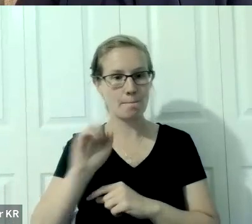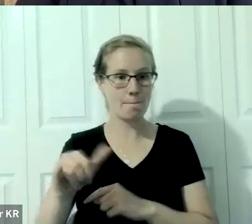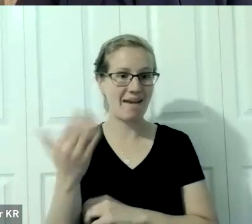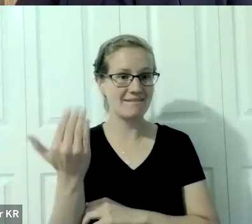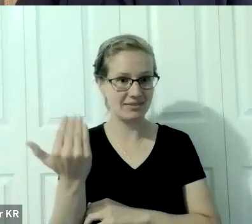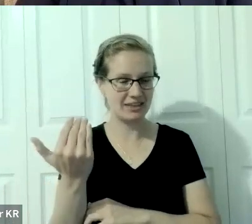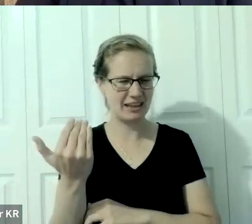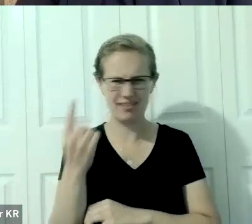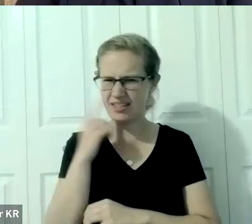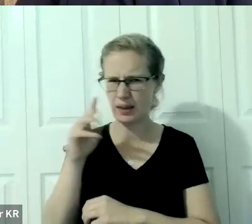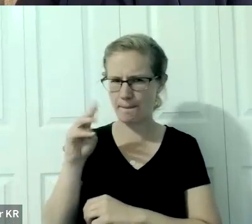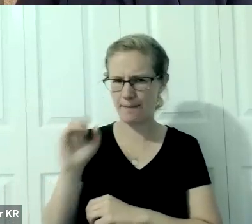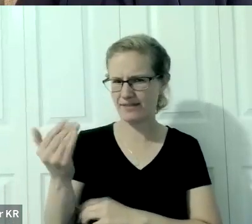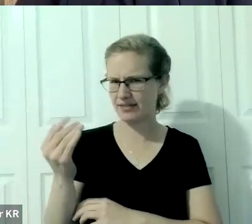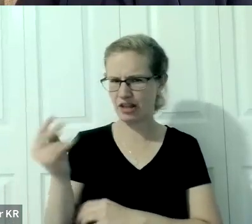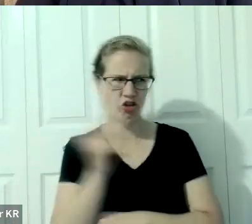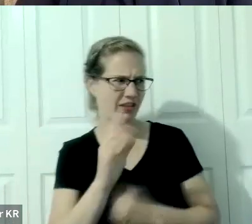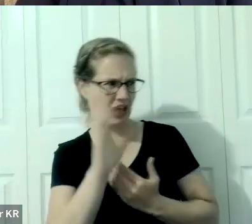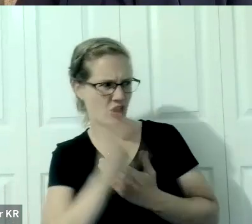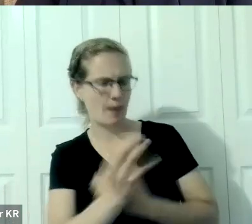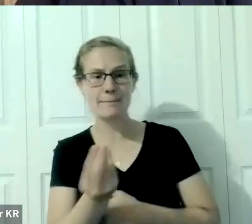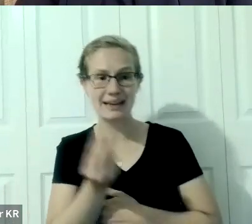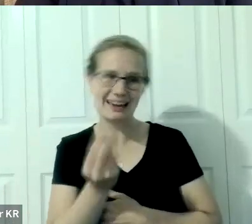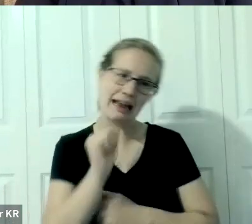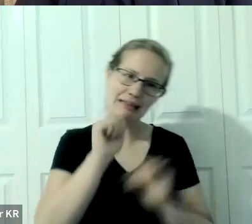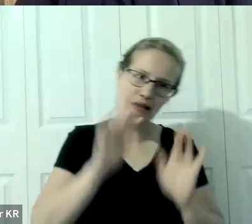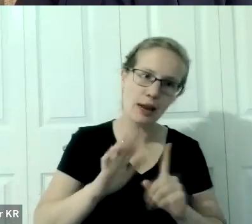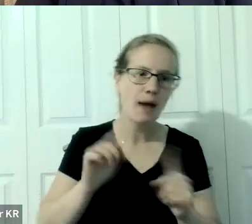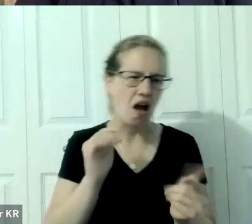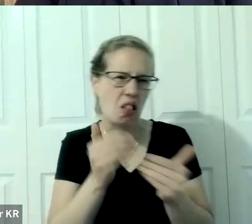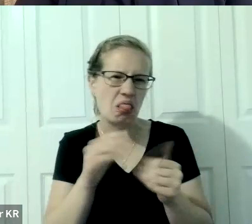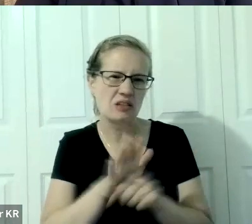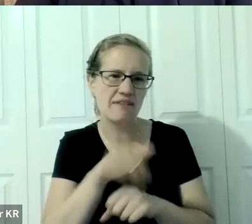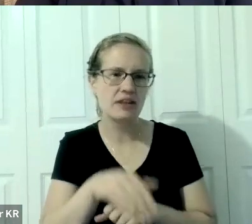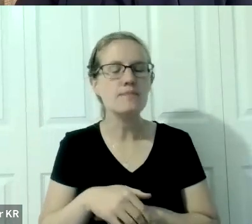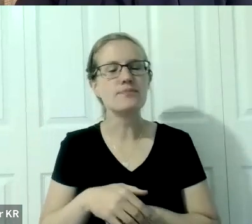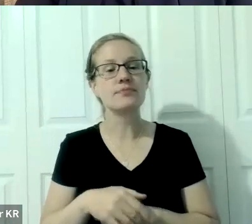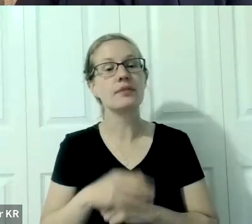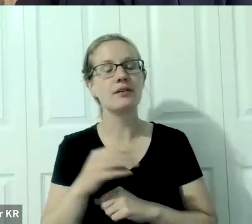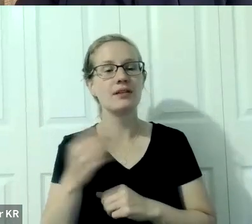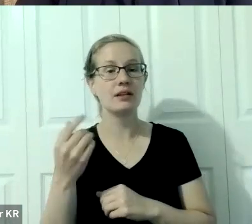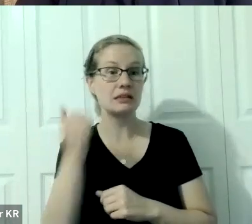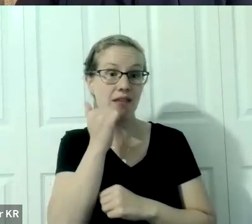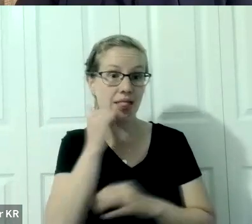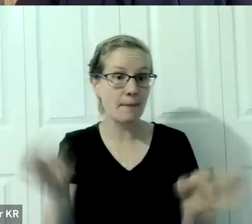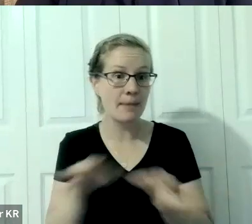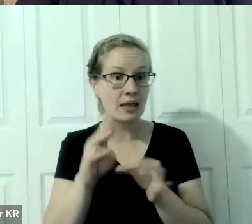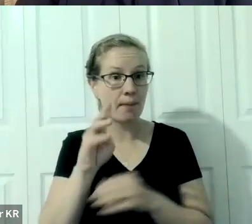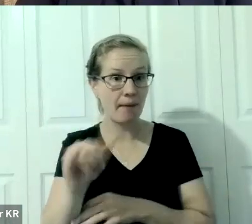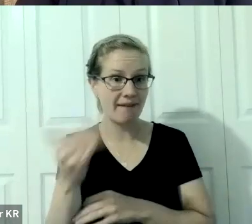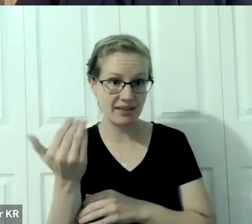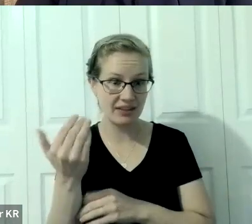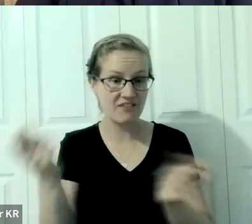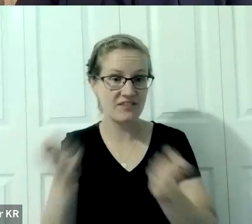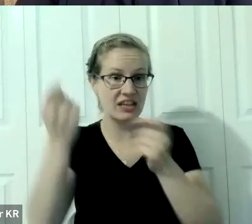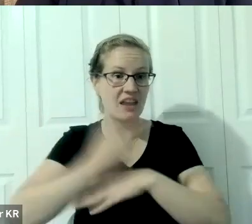I think May 15th, I'm looking at my calendar here. That's a Monday, so it's not a Sunday, but it's close enough. But certainly on the daily mass on May 15th, which is the feast